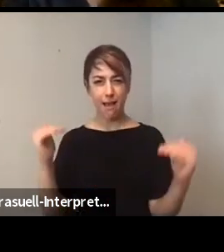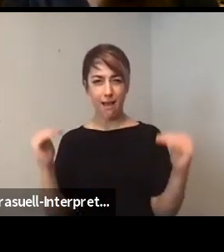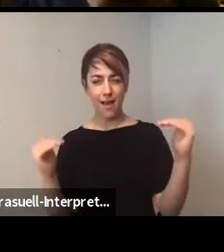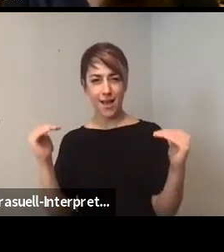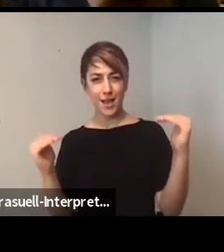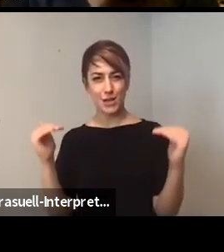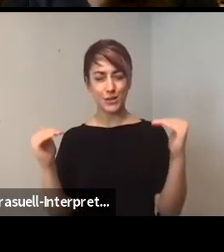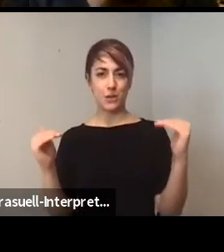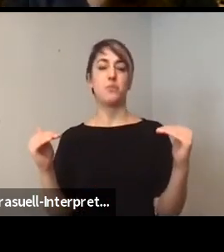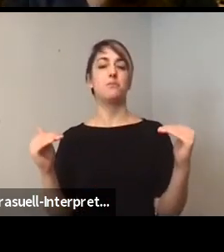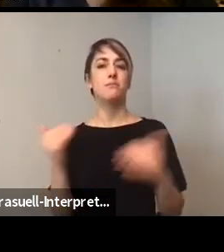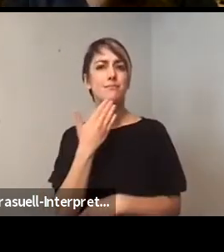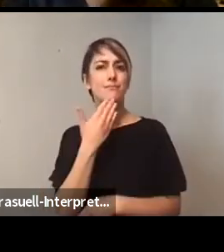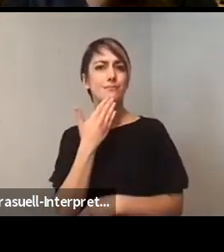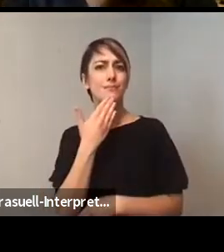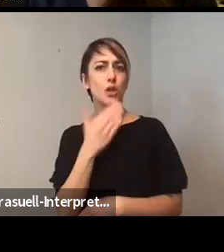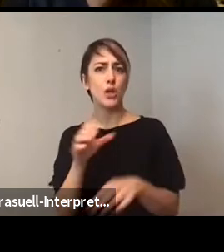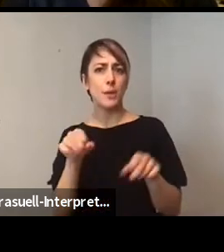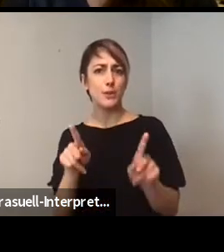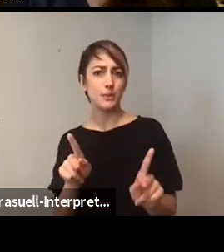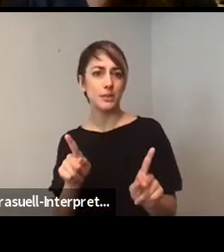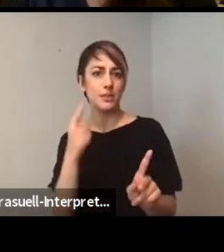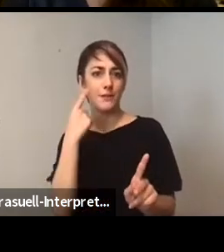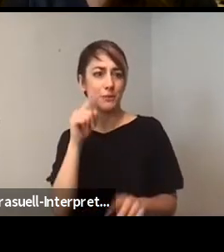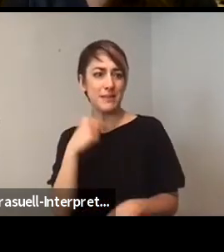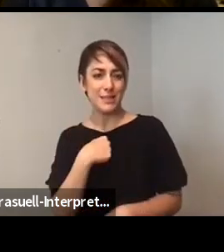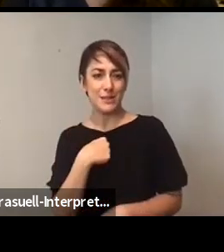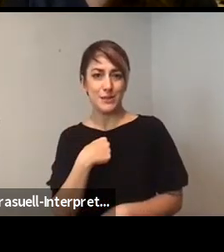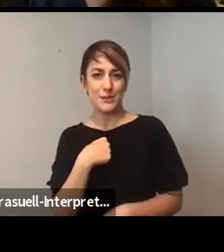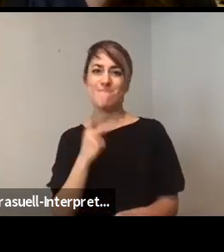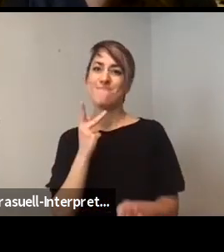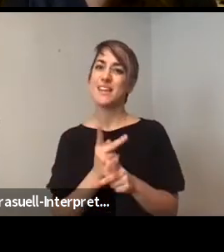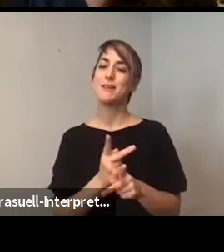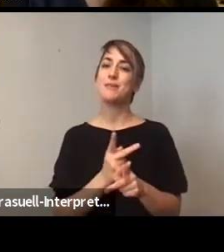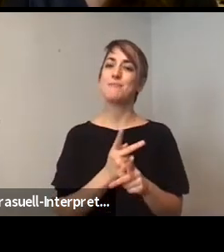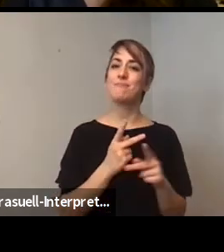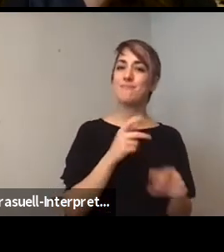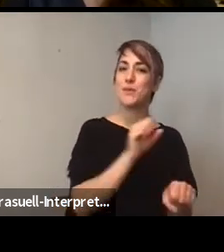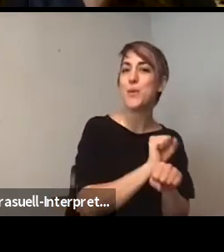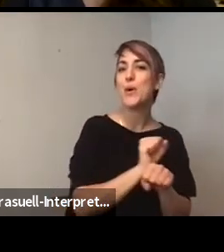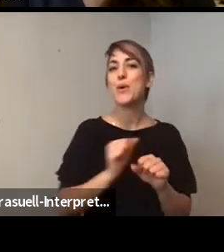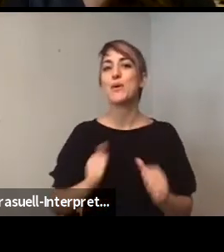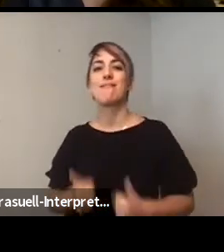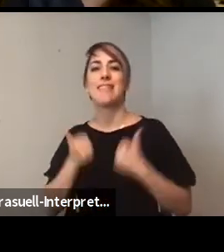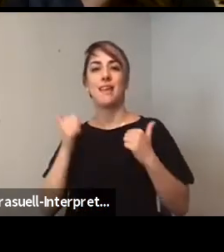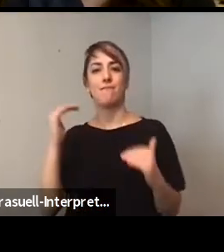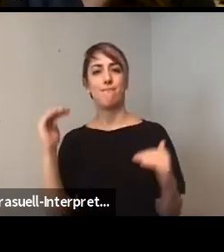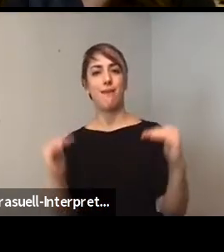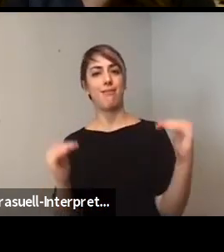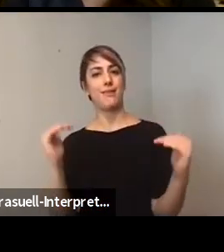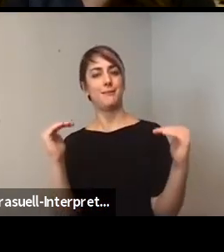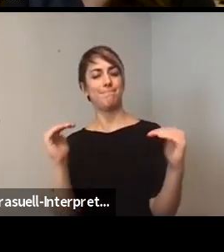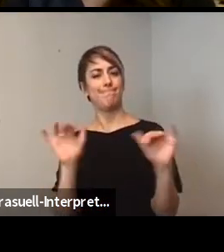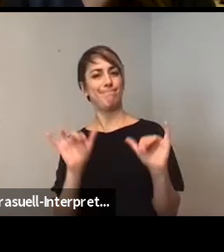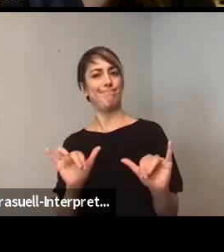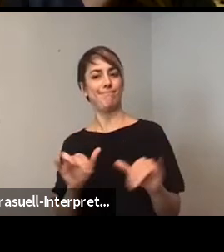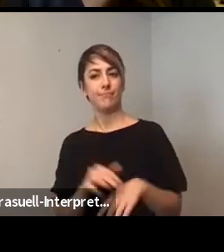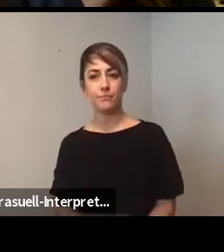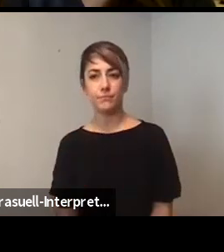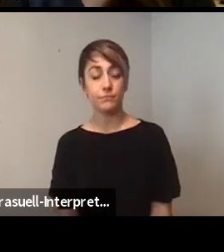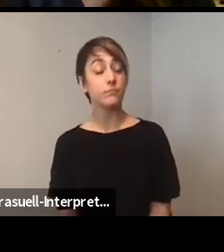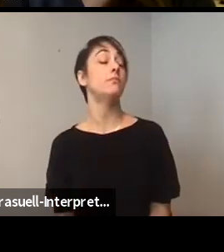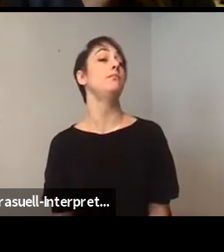life balance in this situation. Yeah. Thank you. Thank you so much. Yeah. And that's, so you're actually